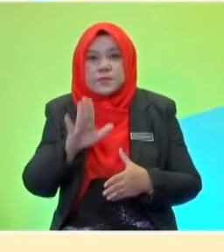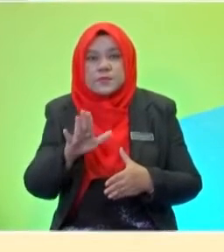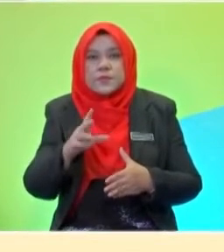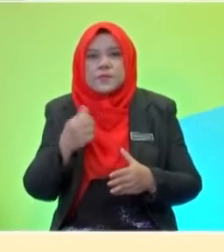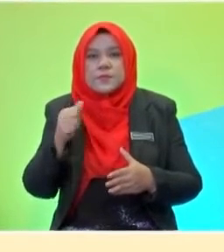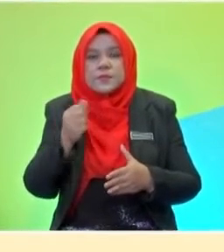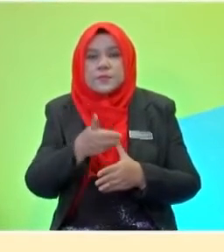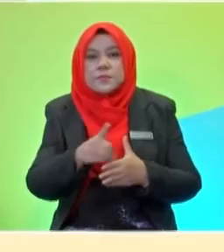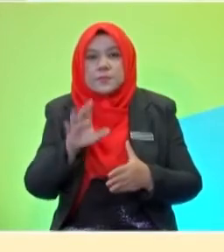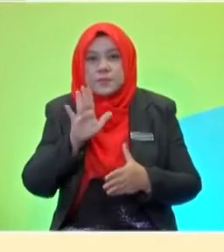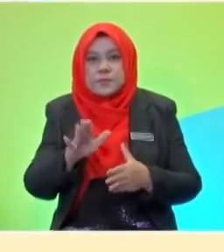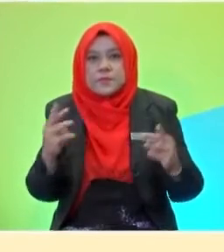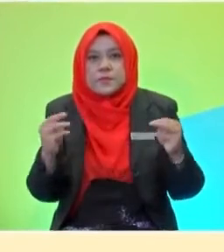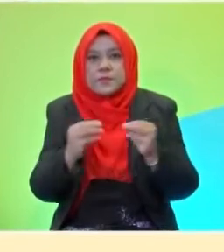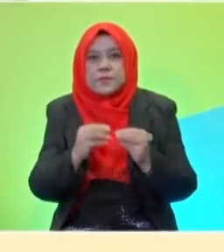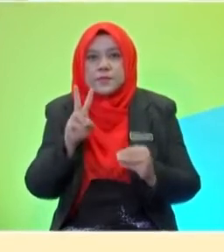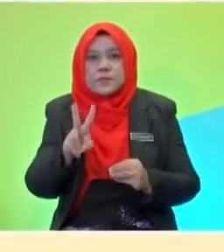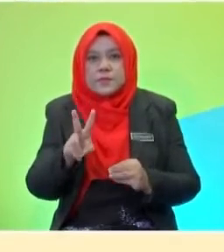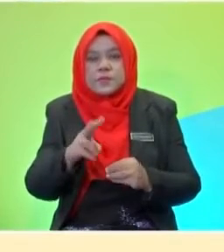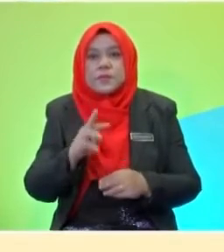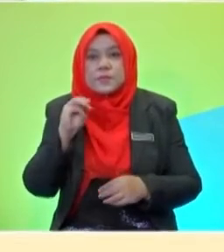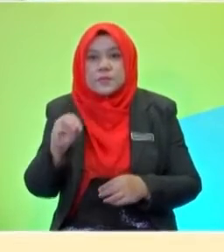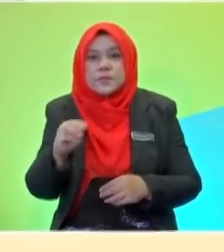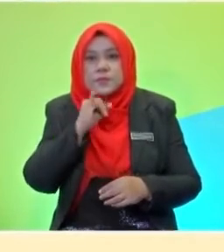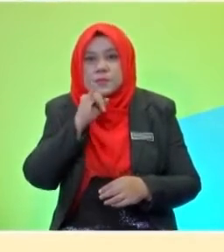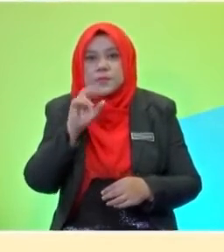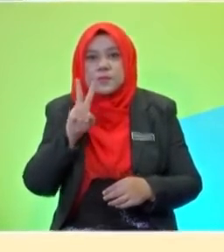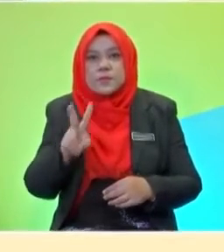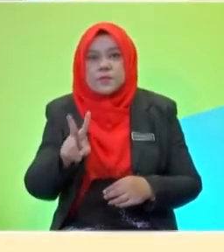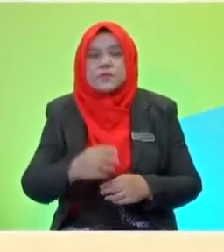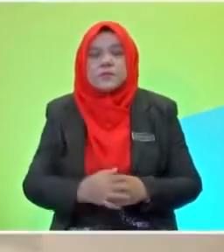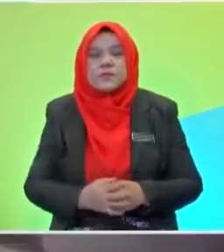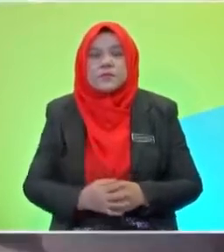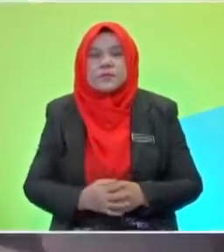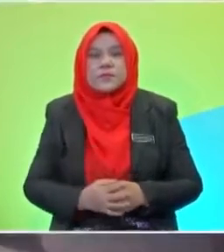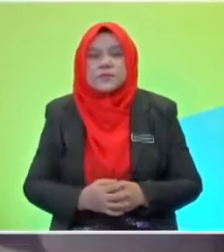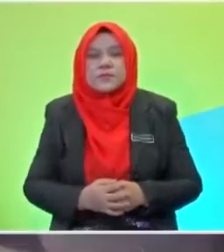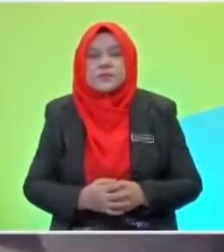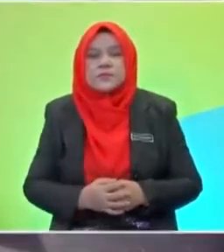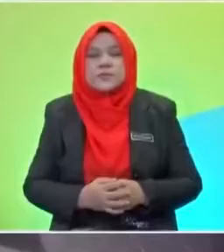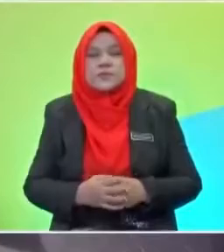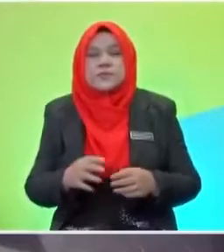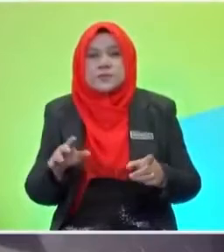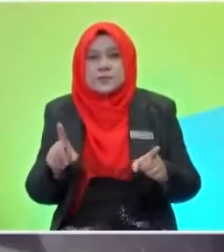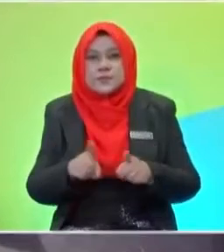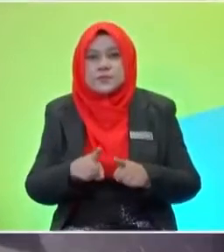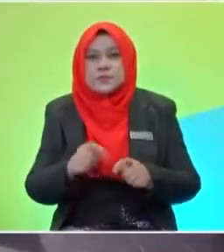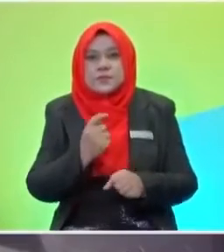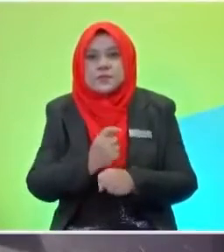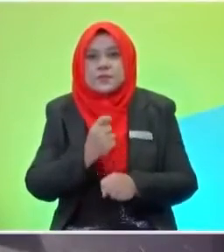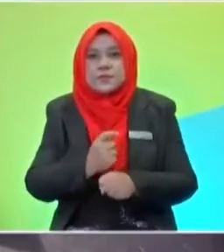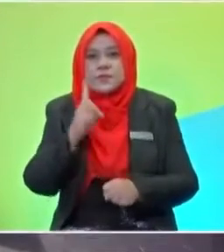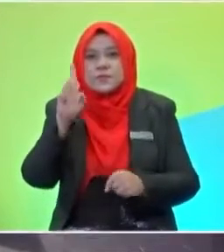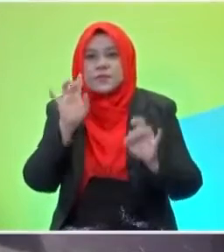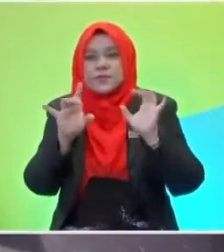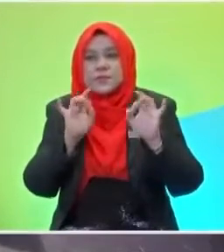divided 5 equals to 2. So M is equal to 2. Thank you for the correct answer, Manoj. We will reward you 1 star.